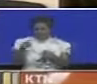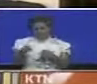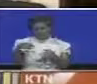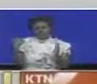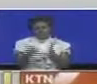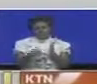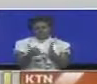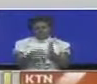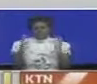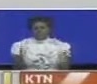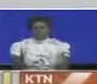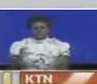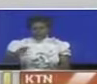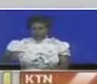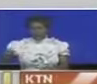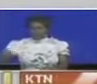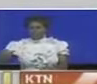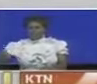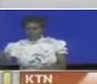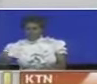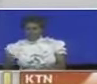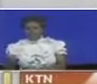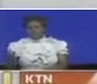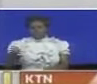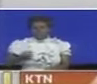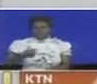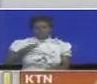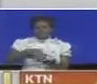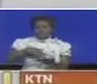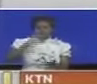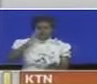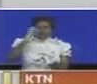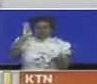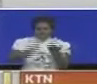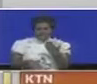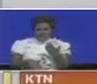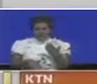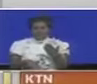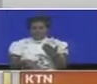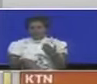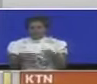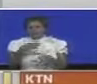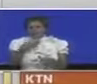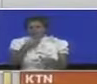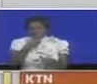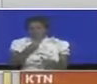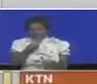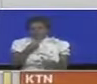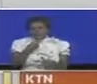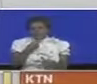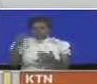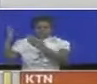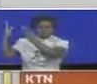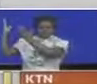task. Kaunti zilizosajili wanafunzi wa kike zaidi kuliko wa kiume ni pamoja na Nyandarua, Nyeri,